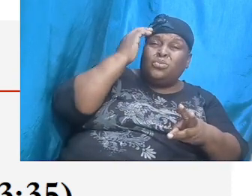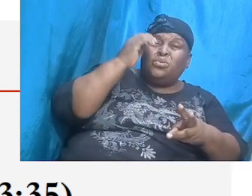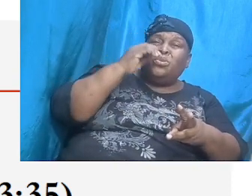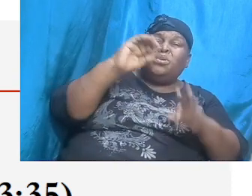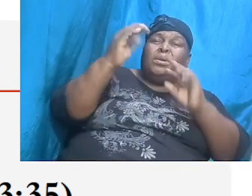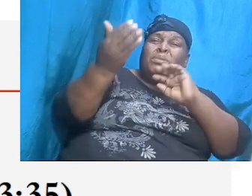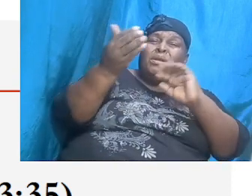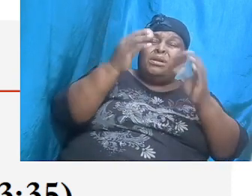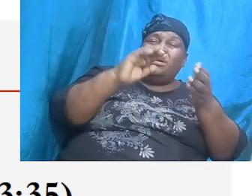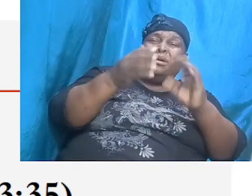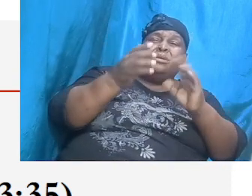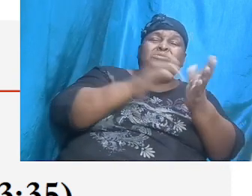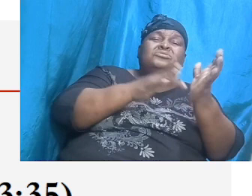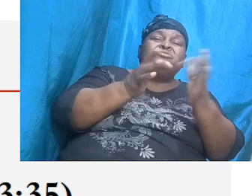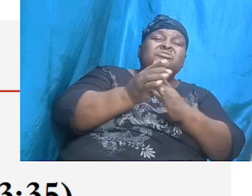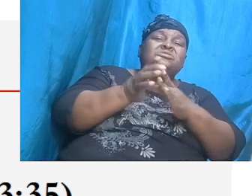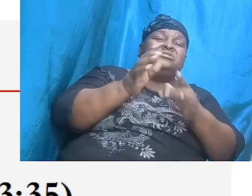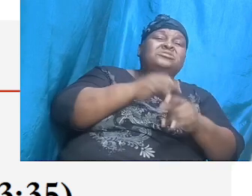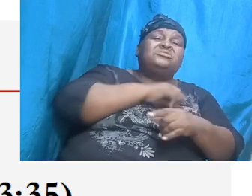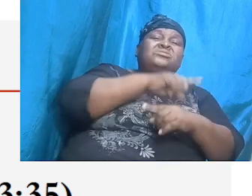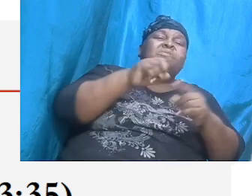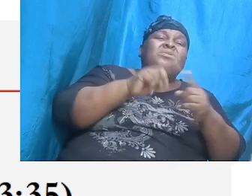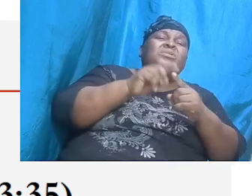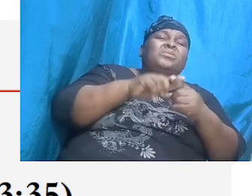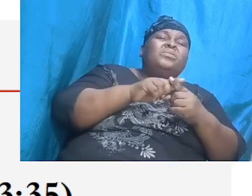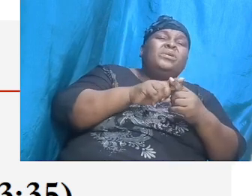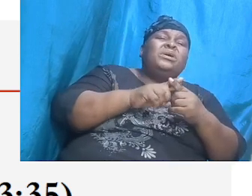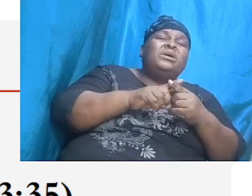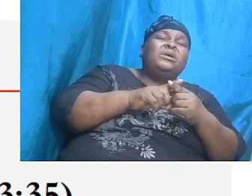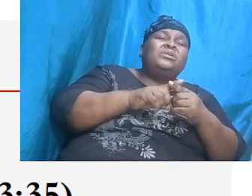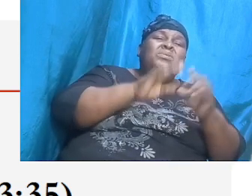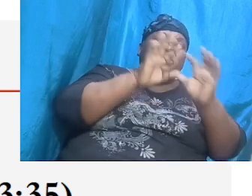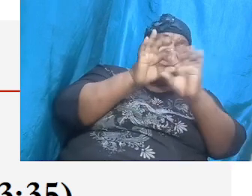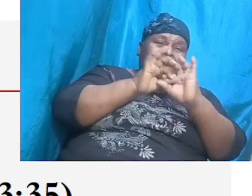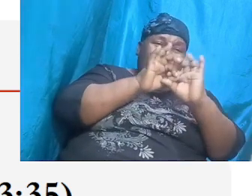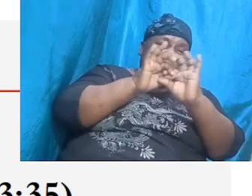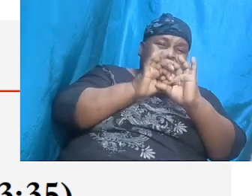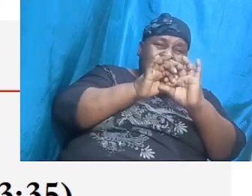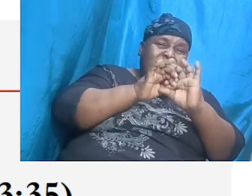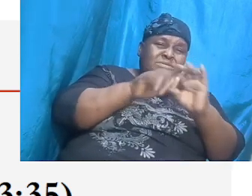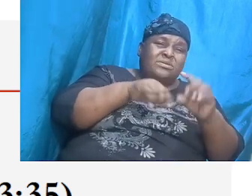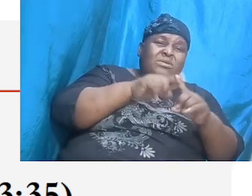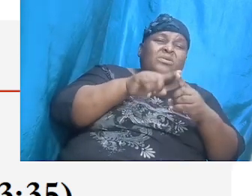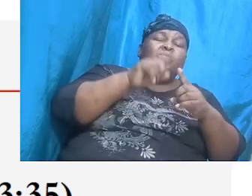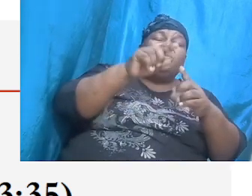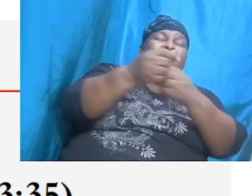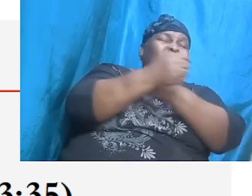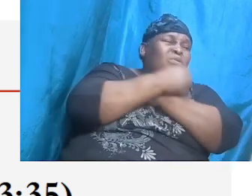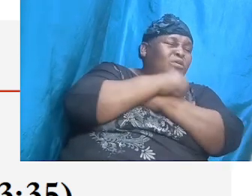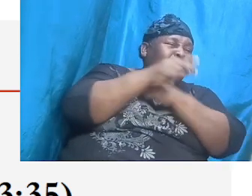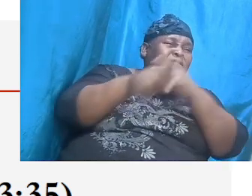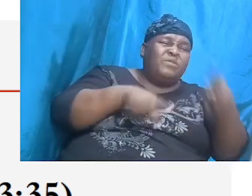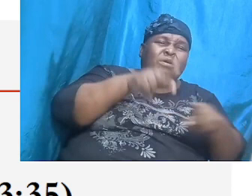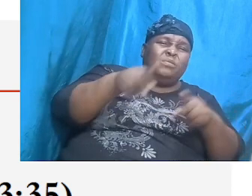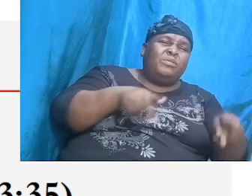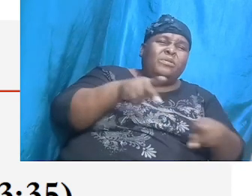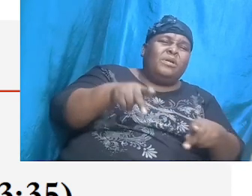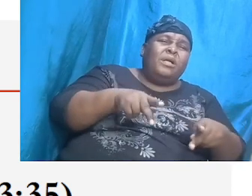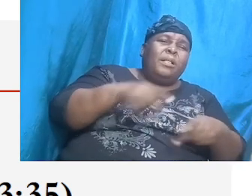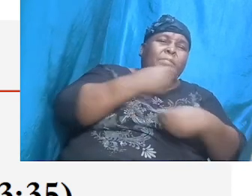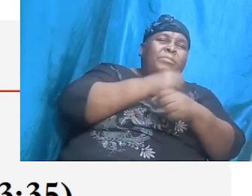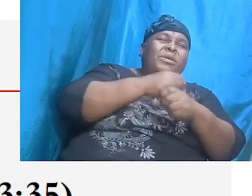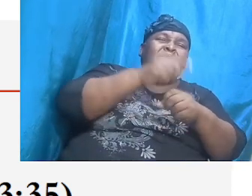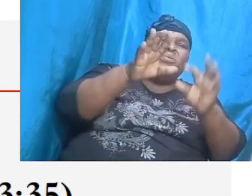another. And that sets us apart. It makes us united. And trust me, when you love people, it makes you united in purpose.